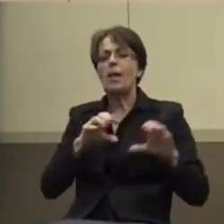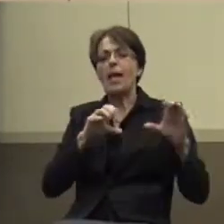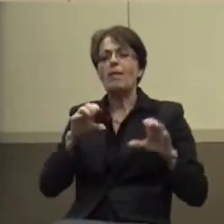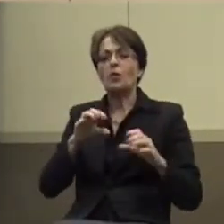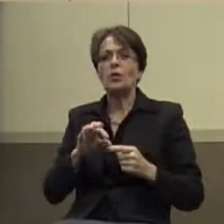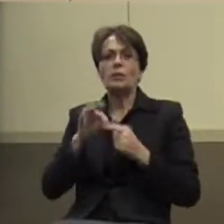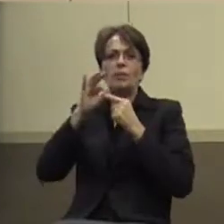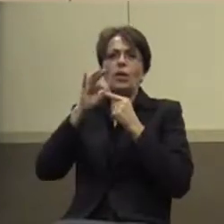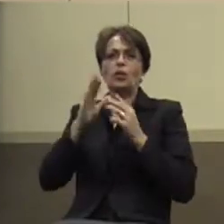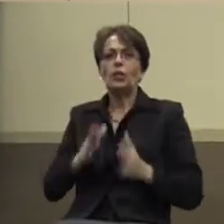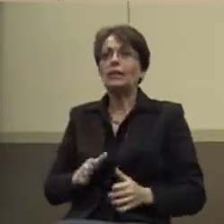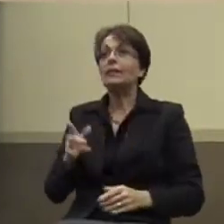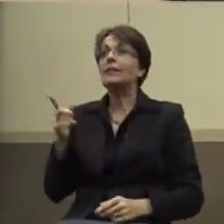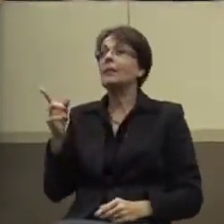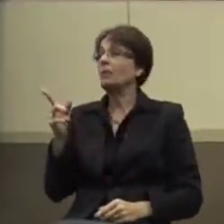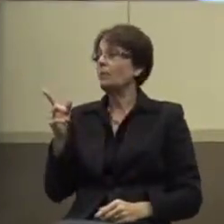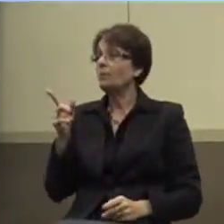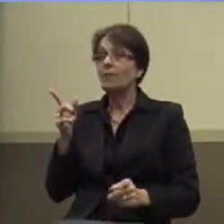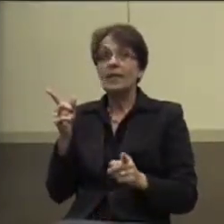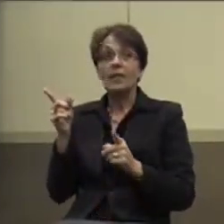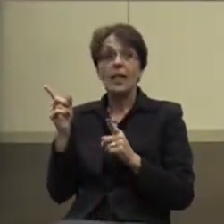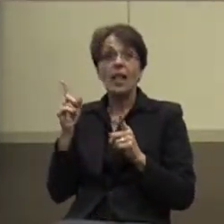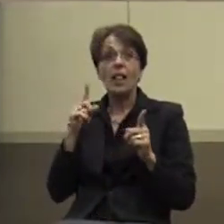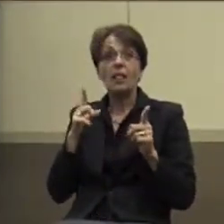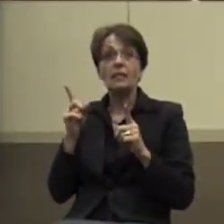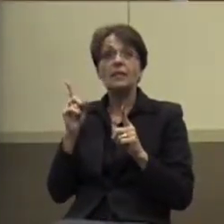else? Sorry.